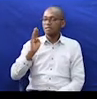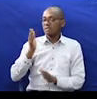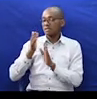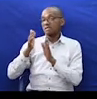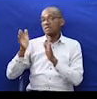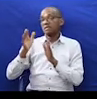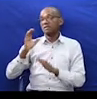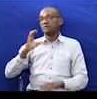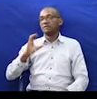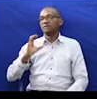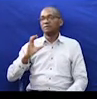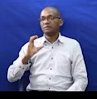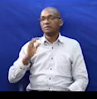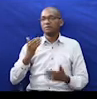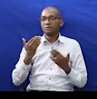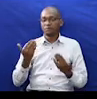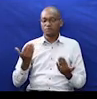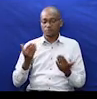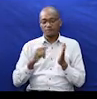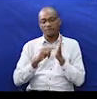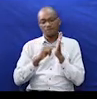is 3 centimeter.